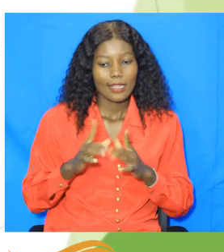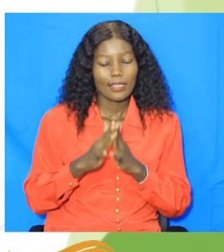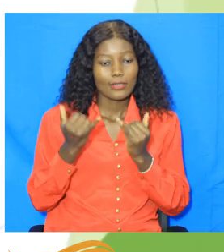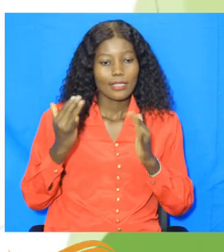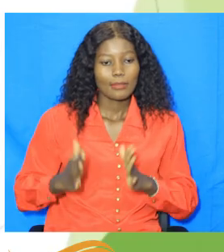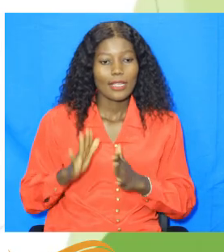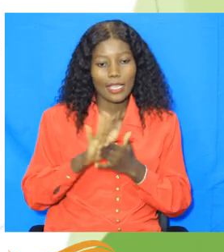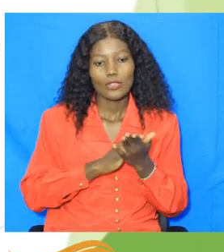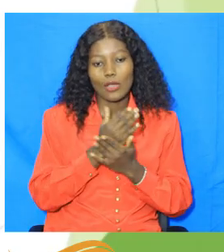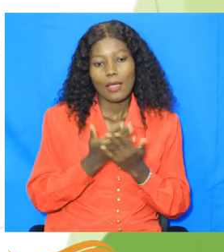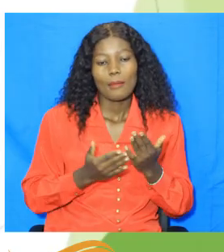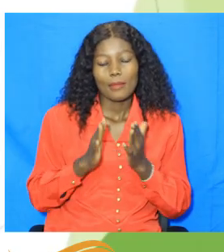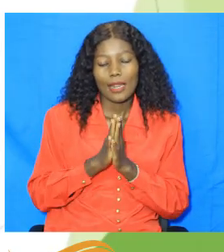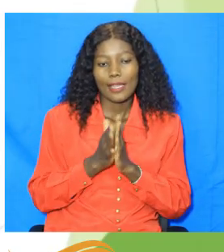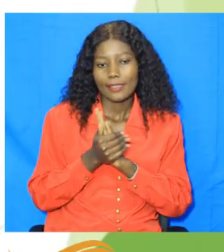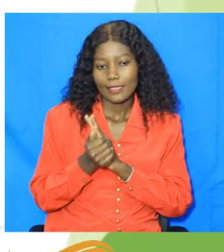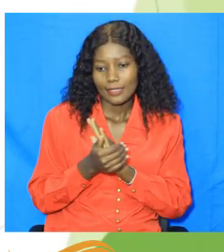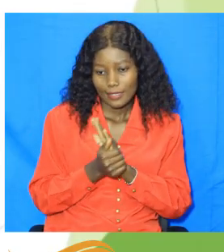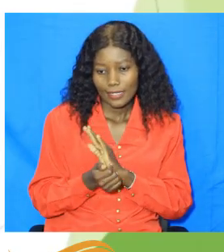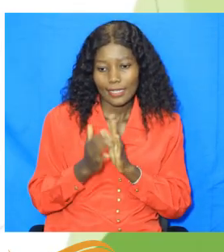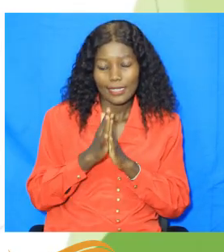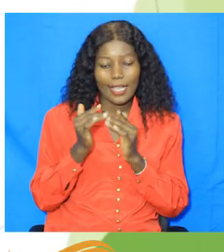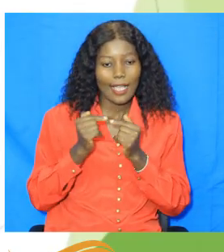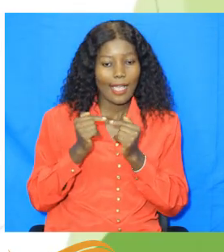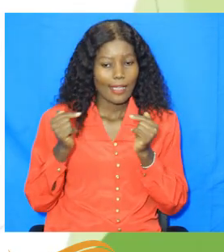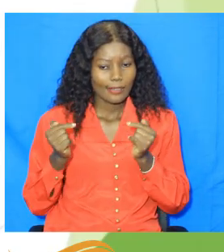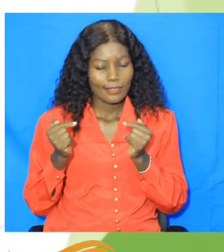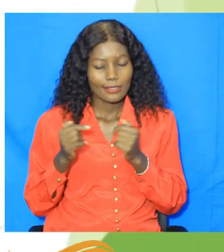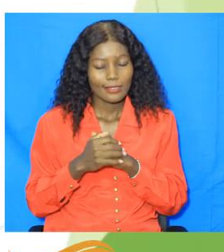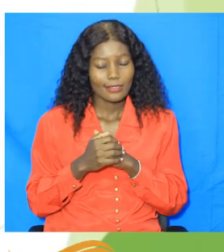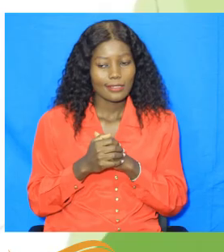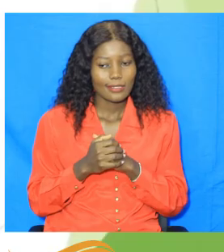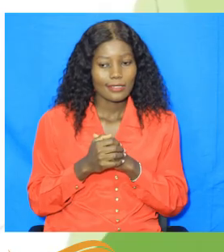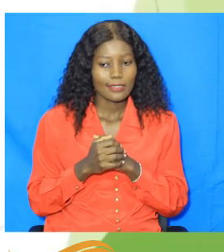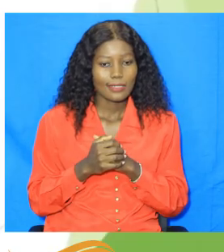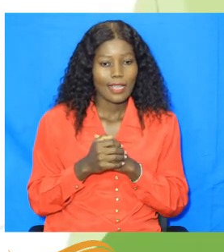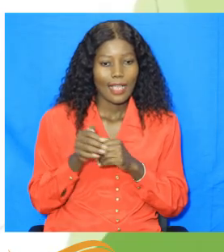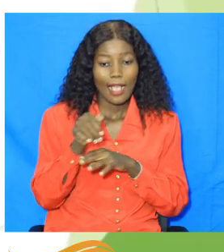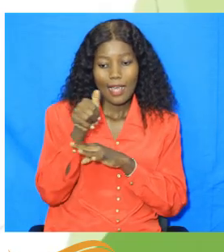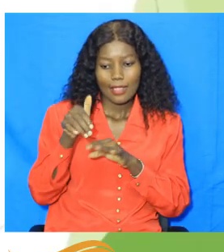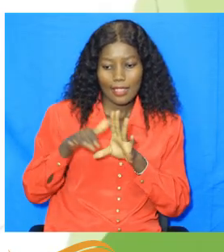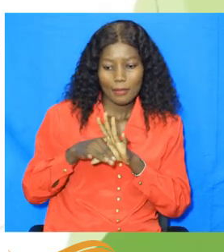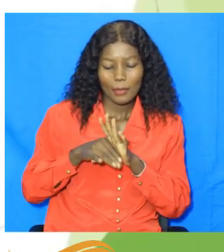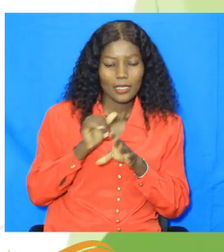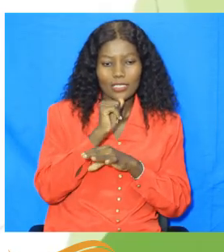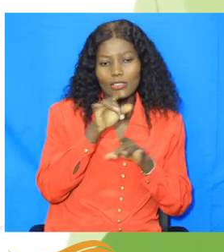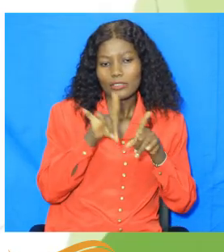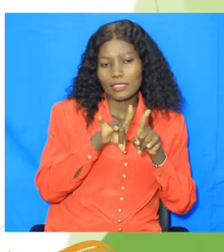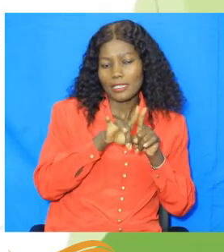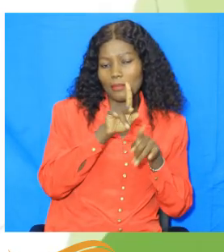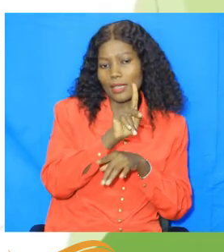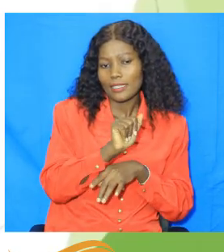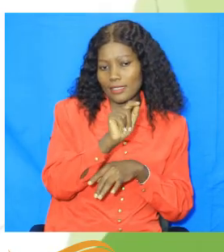the techniques they learned against real opponents, not like kata, which